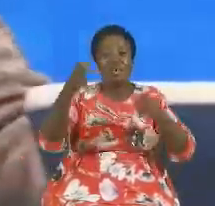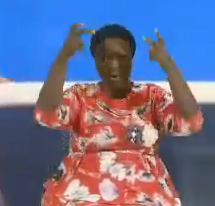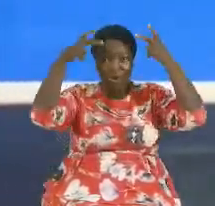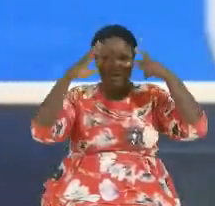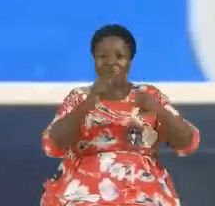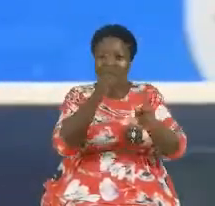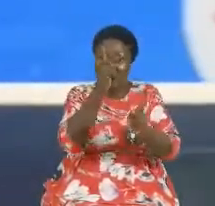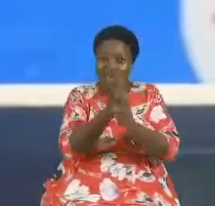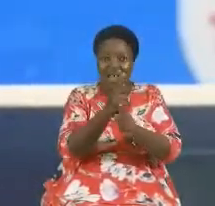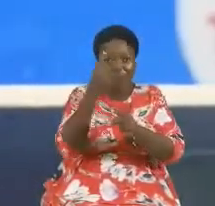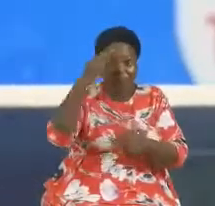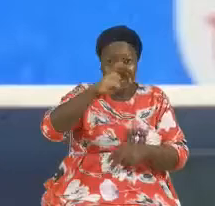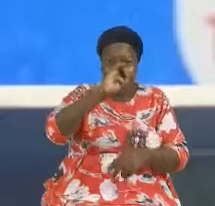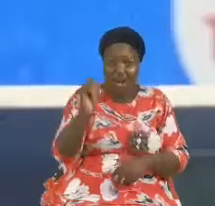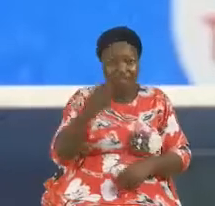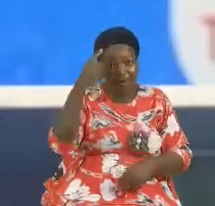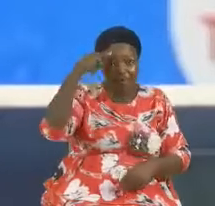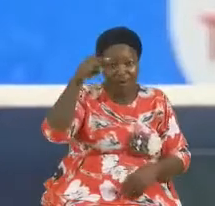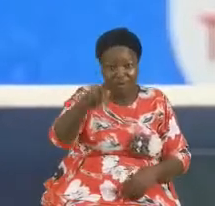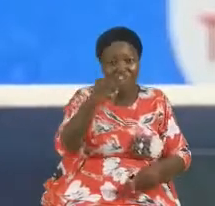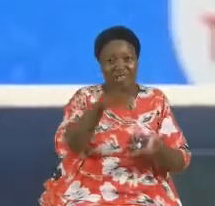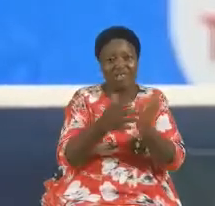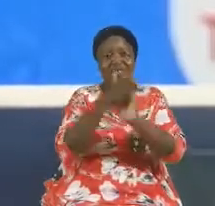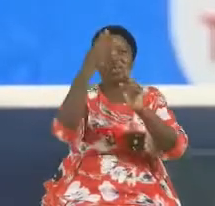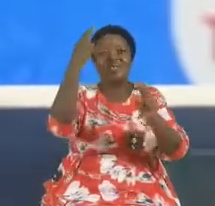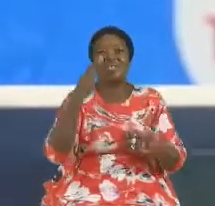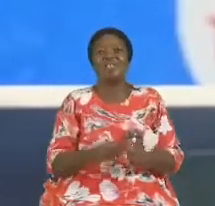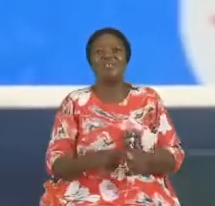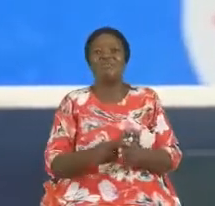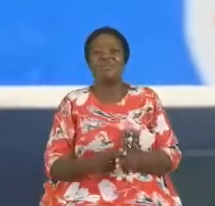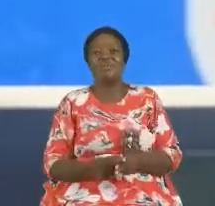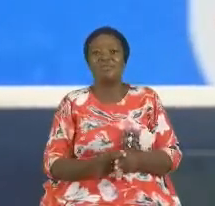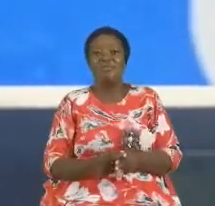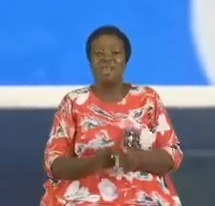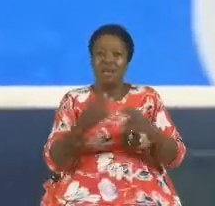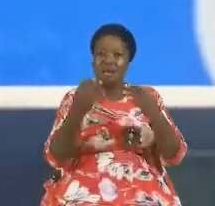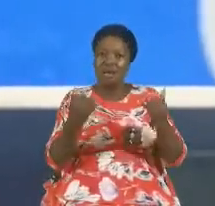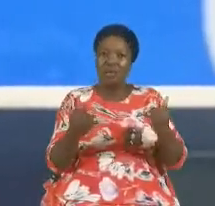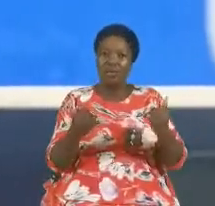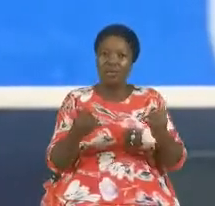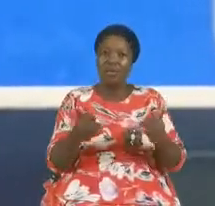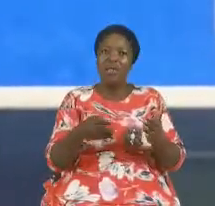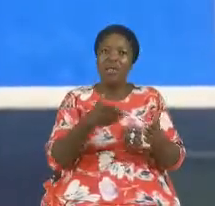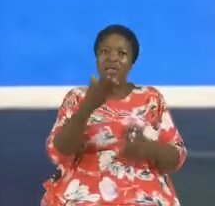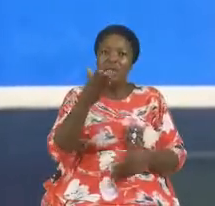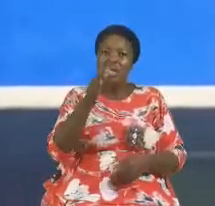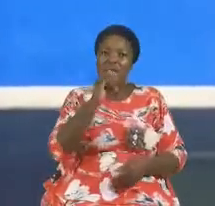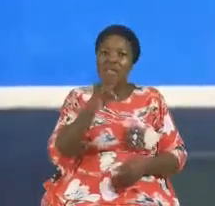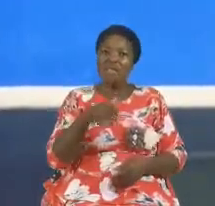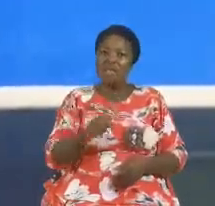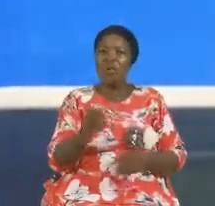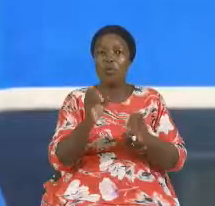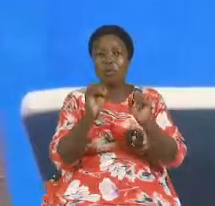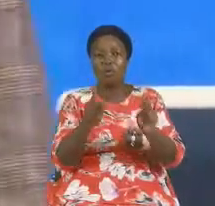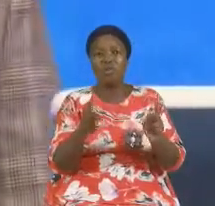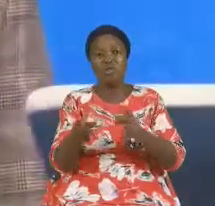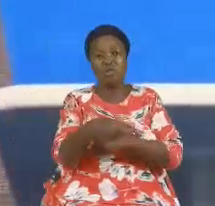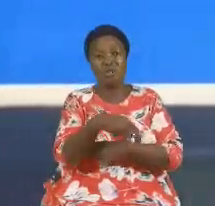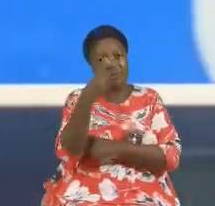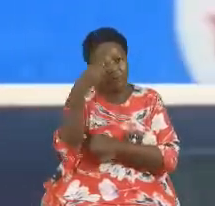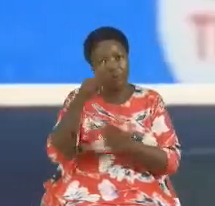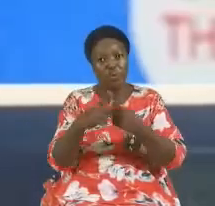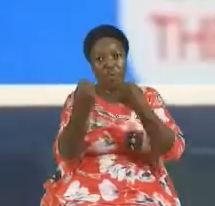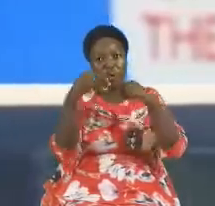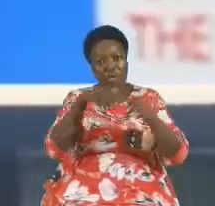your crown will be preserved forever for you in Jesus' name. Now, there's still